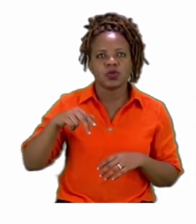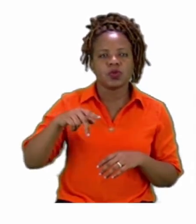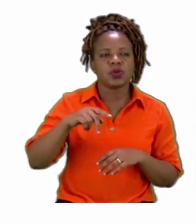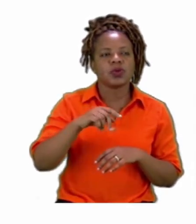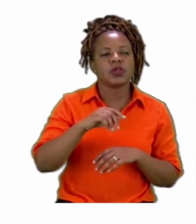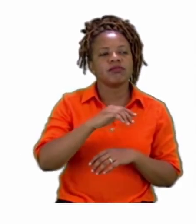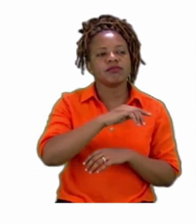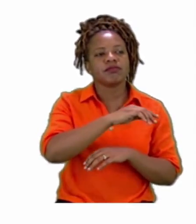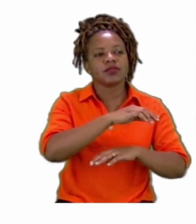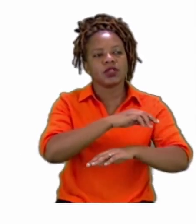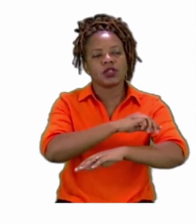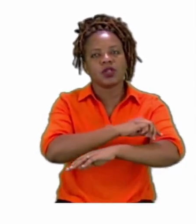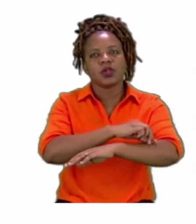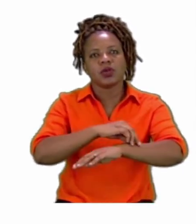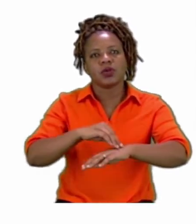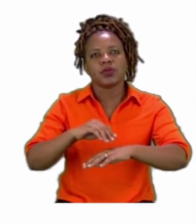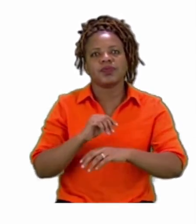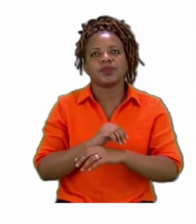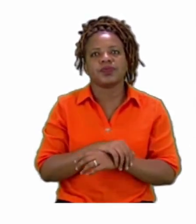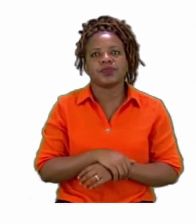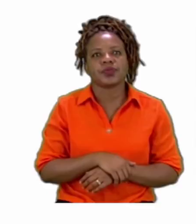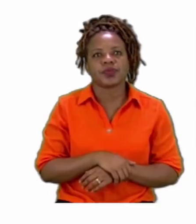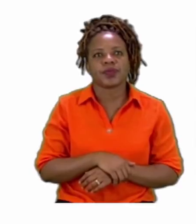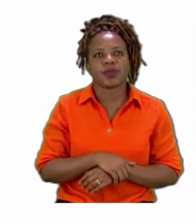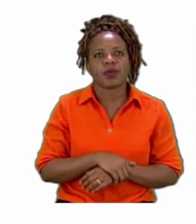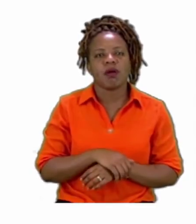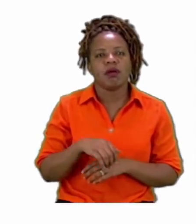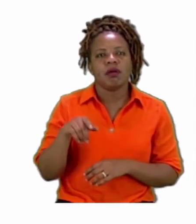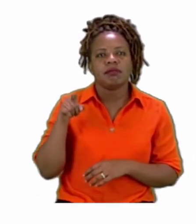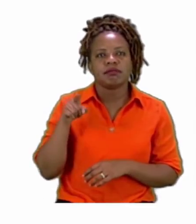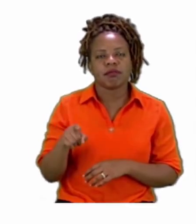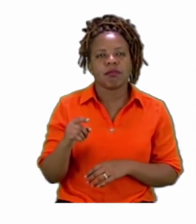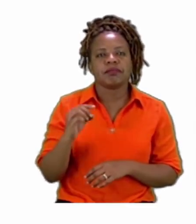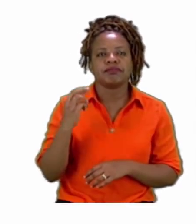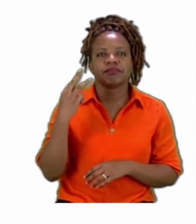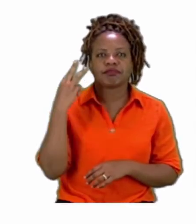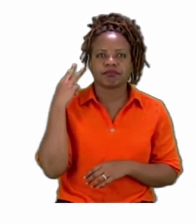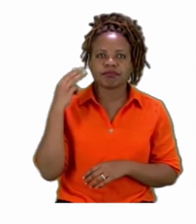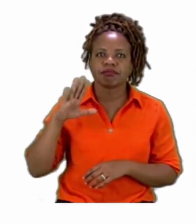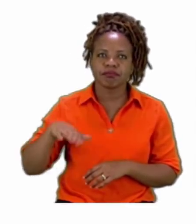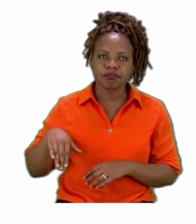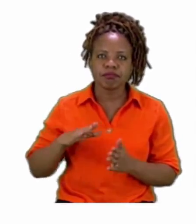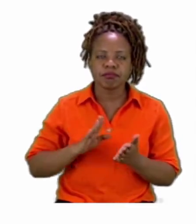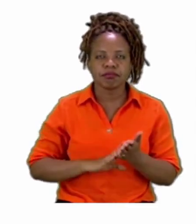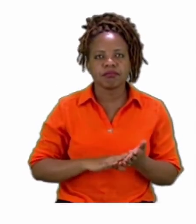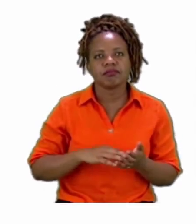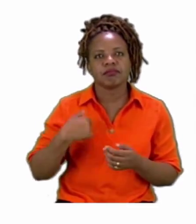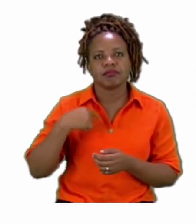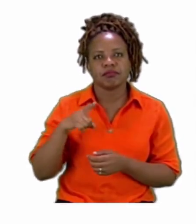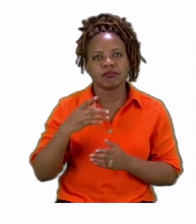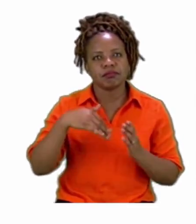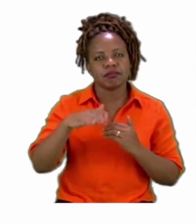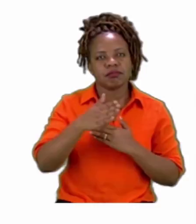The next one says, it was late and he went back home.